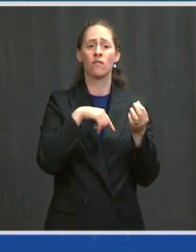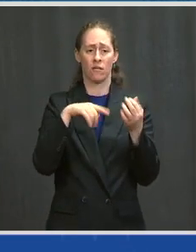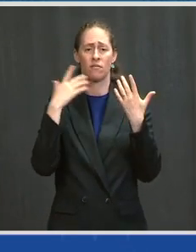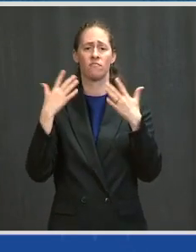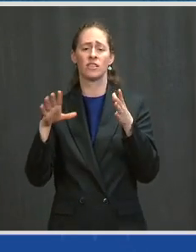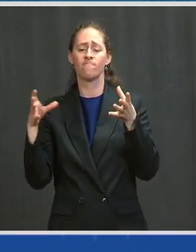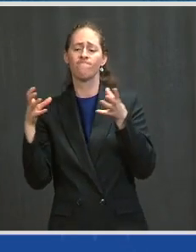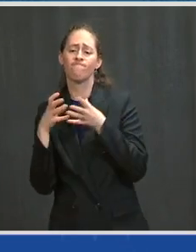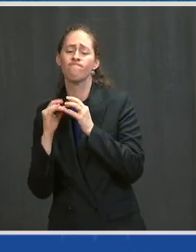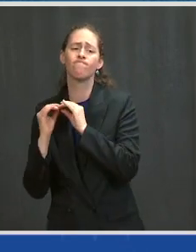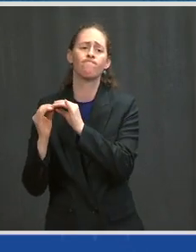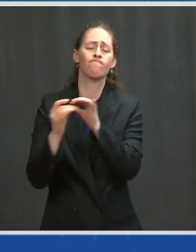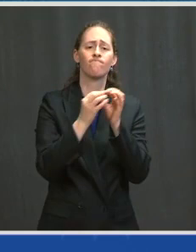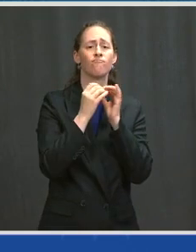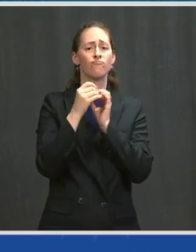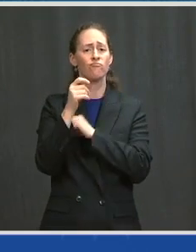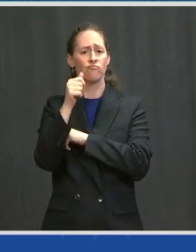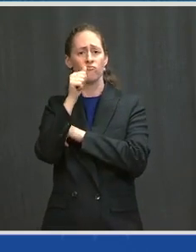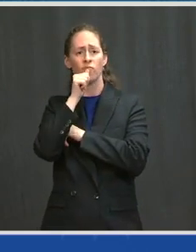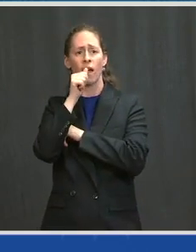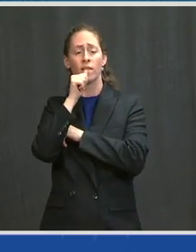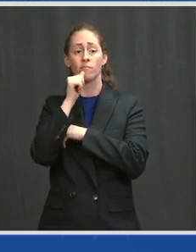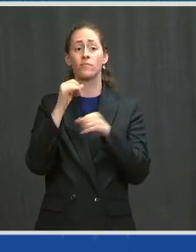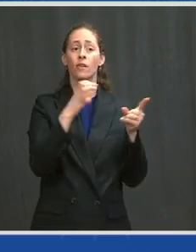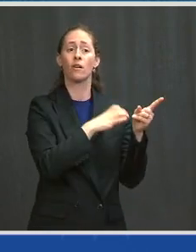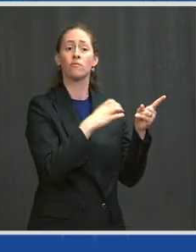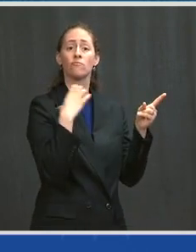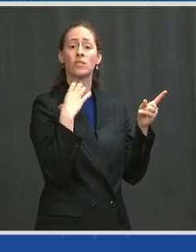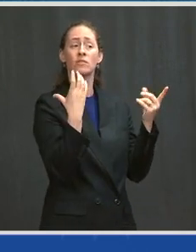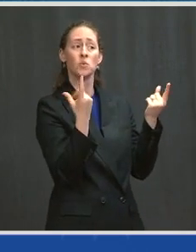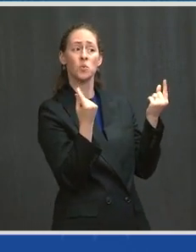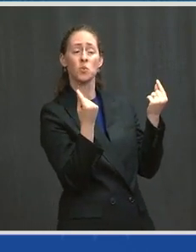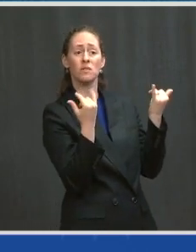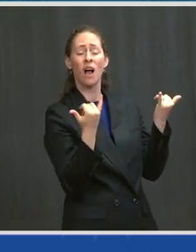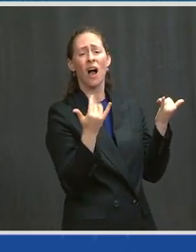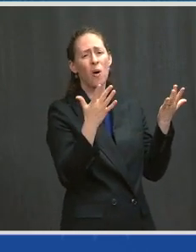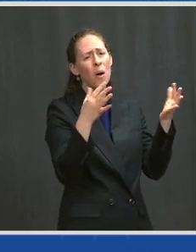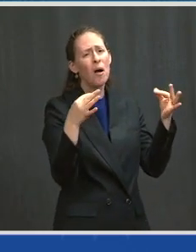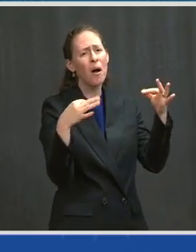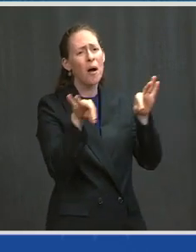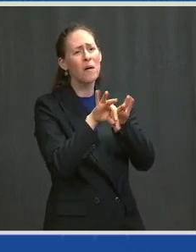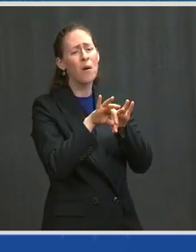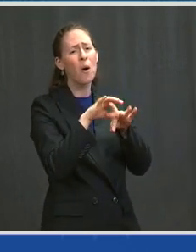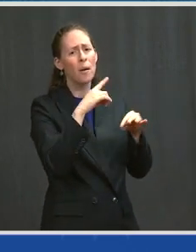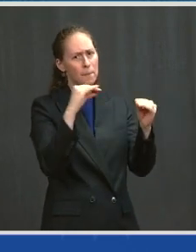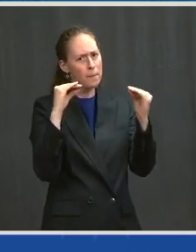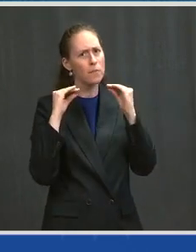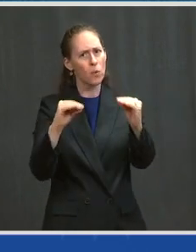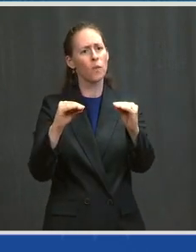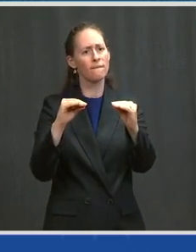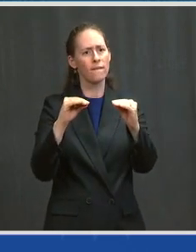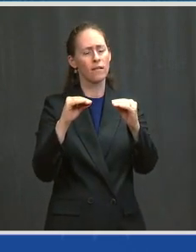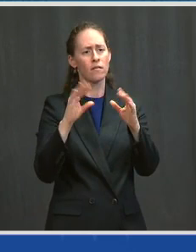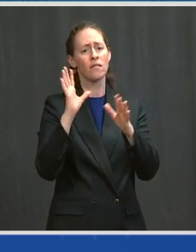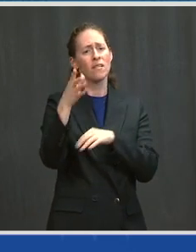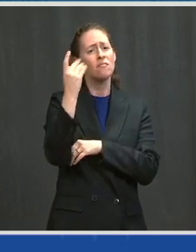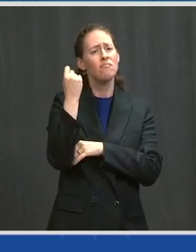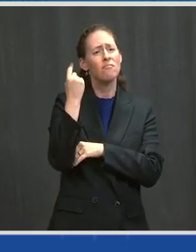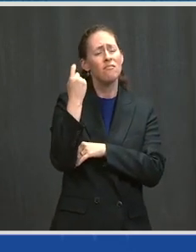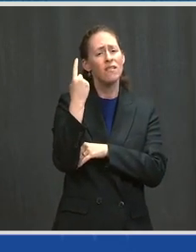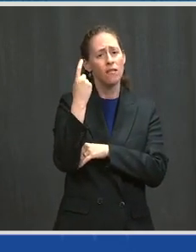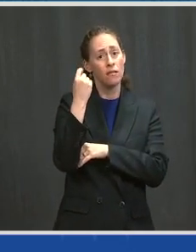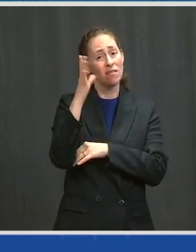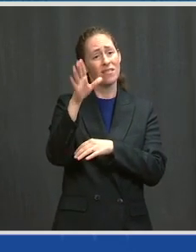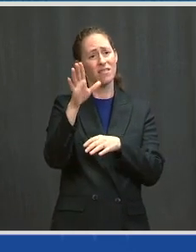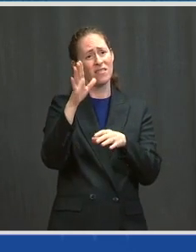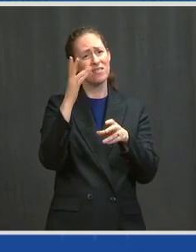what the Congress has done means a great deal, and it's important. But it's really hard it brings back